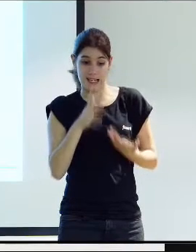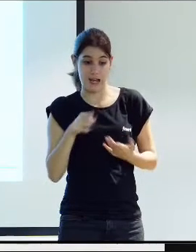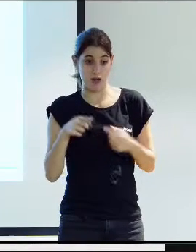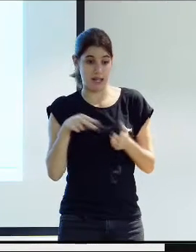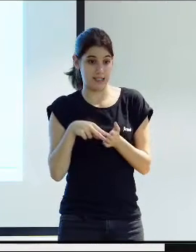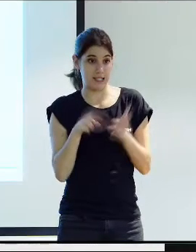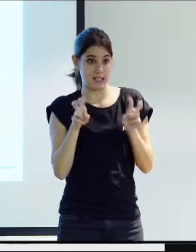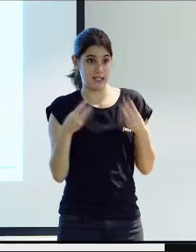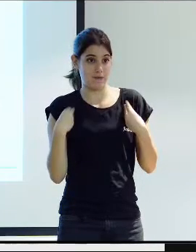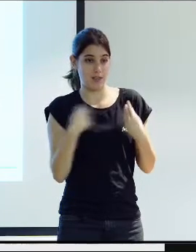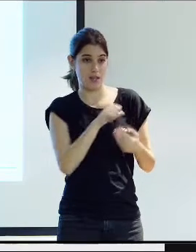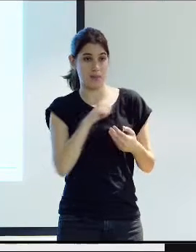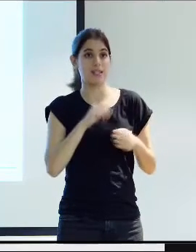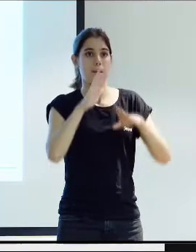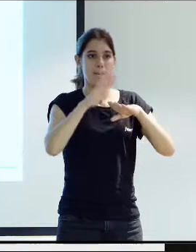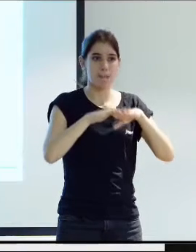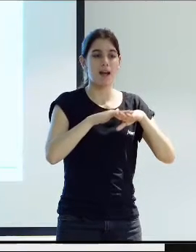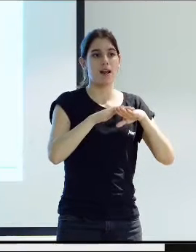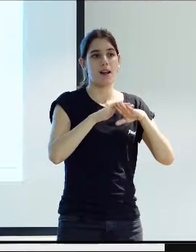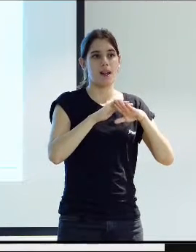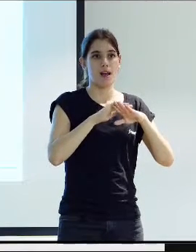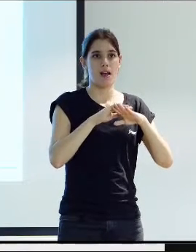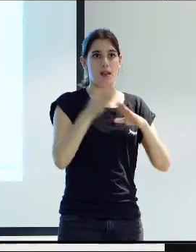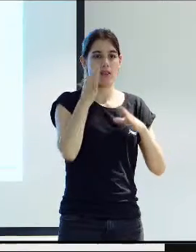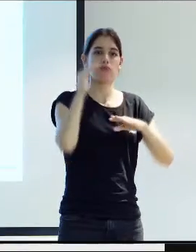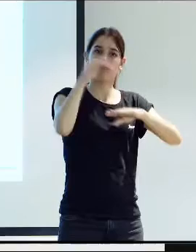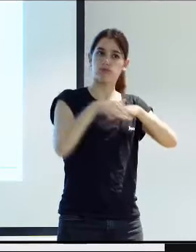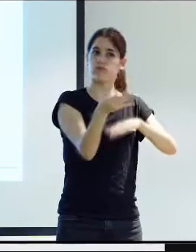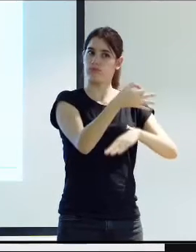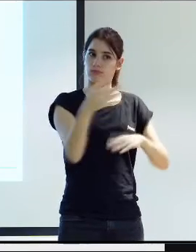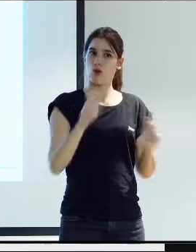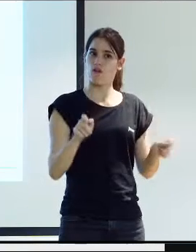these projects which look into independent living, so that